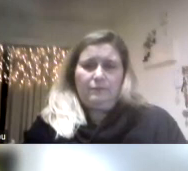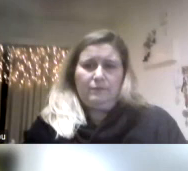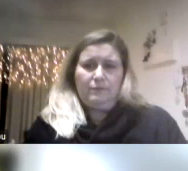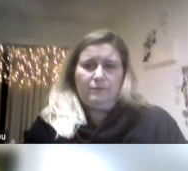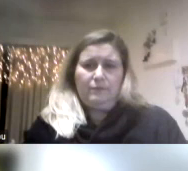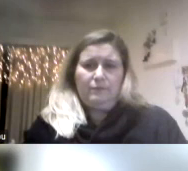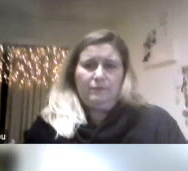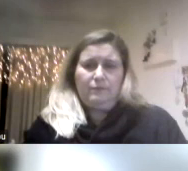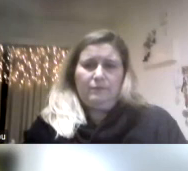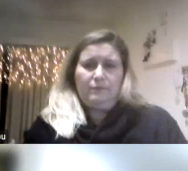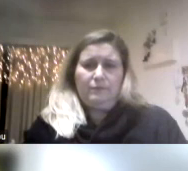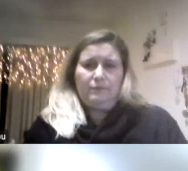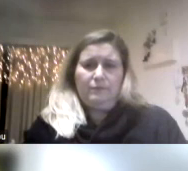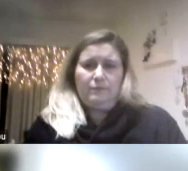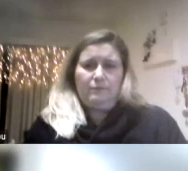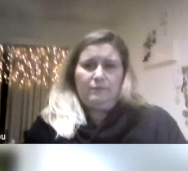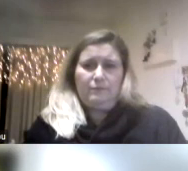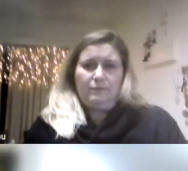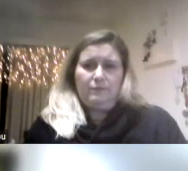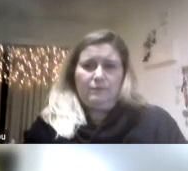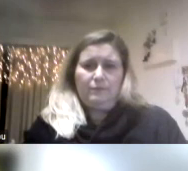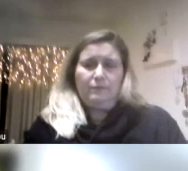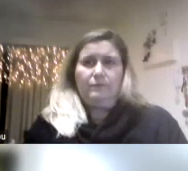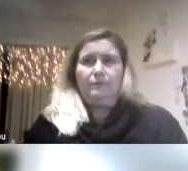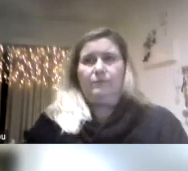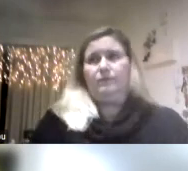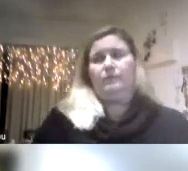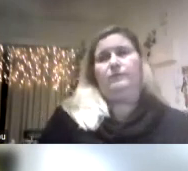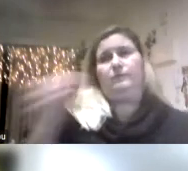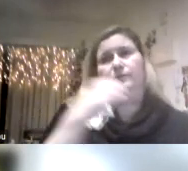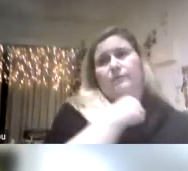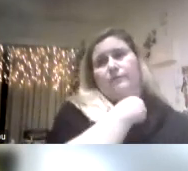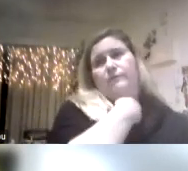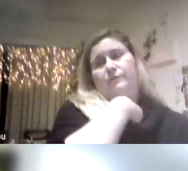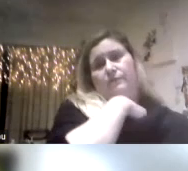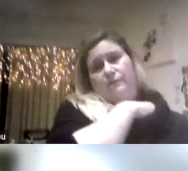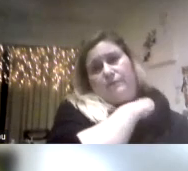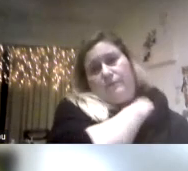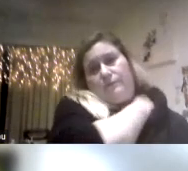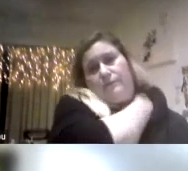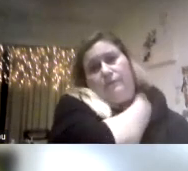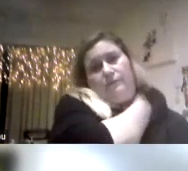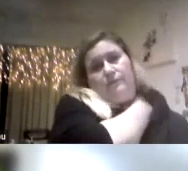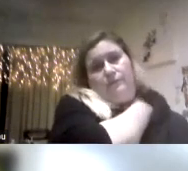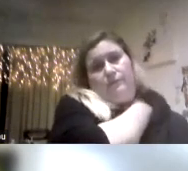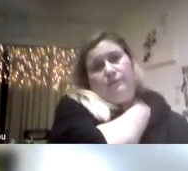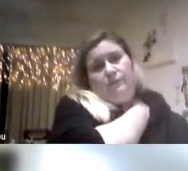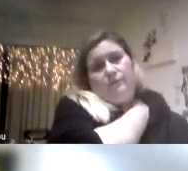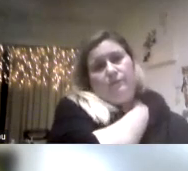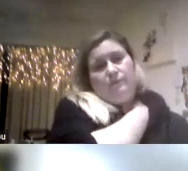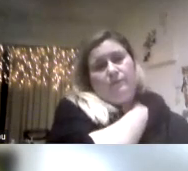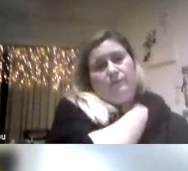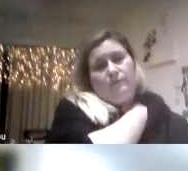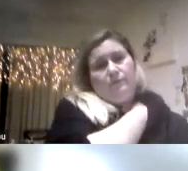and establishes, so what we can do is monitor and survey the areas the